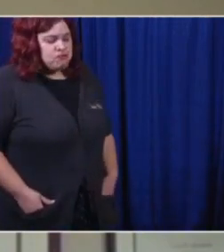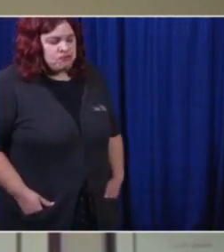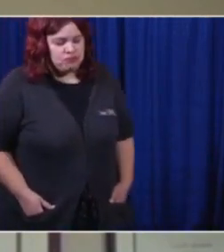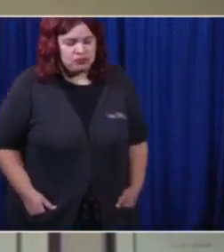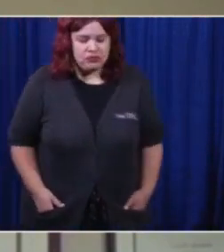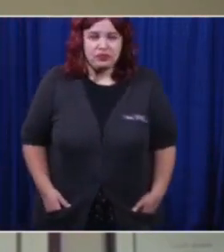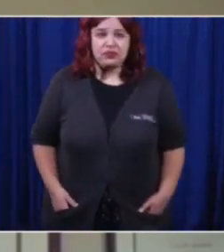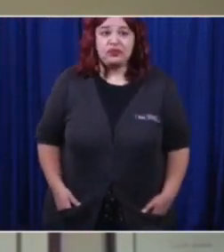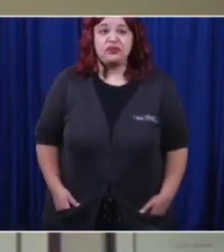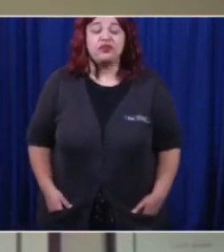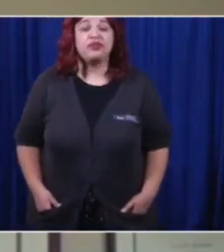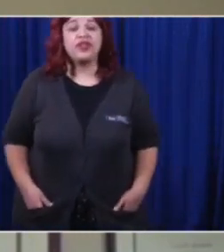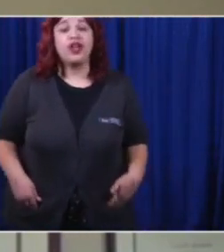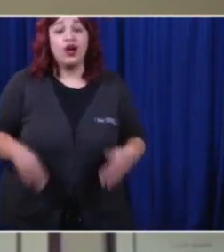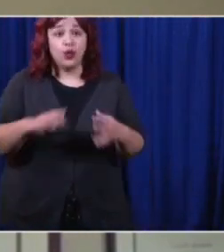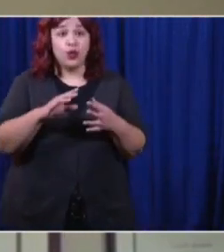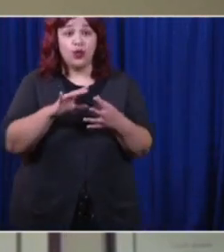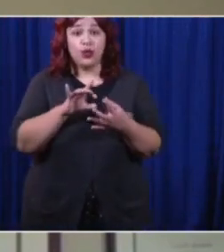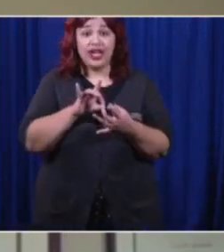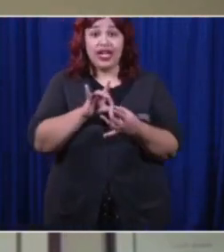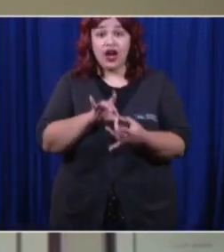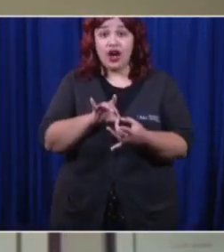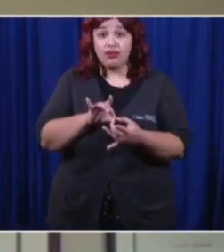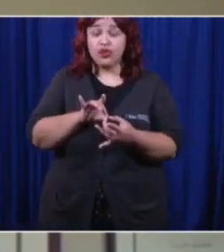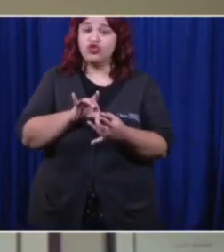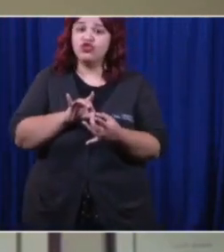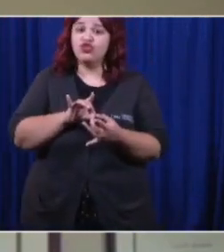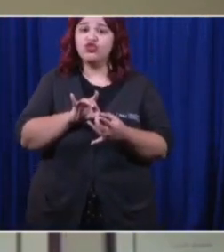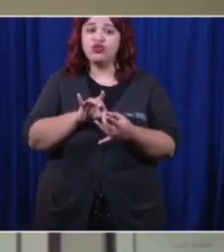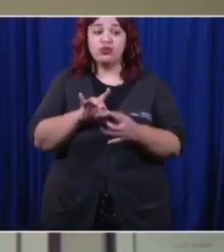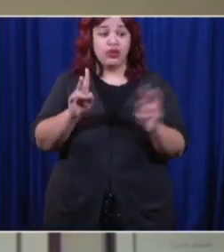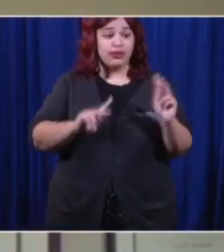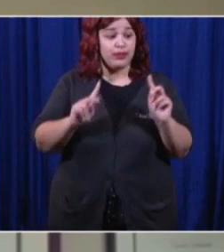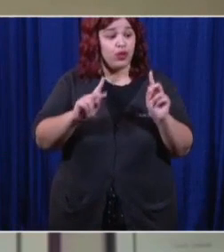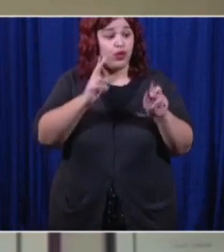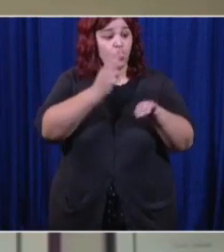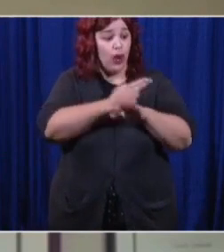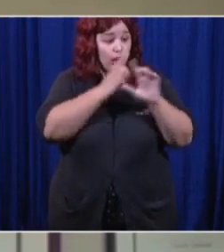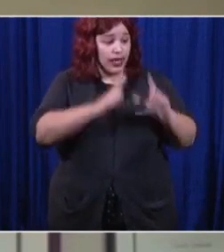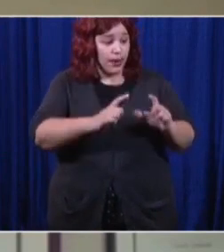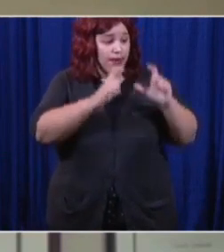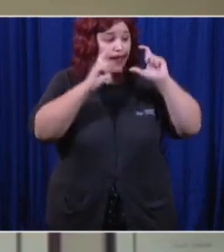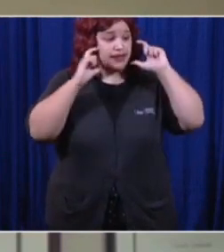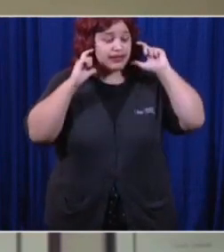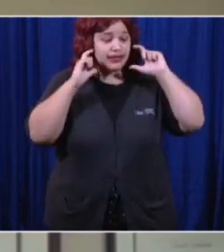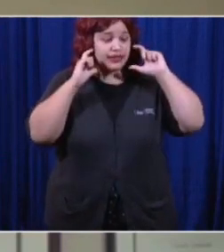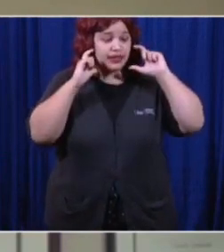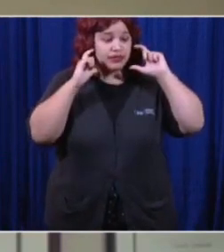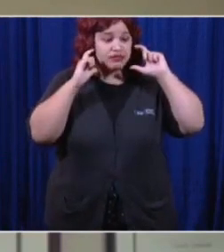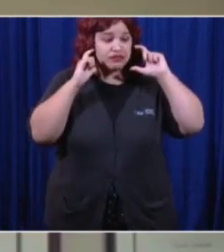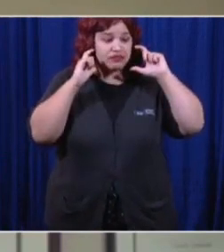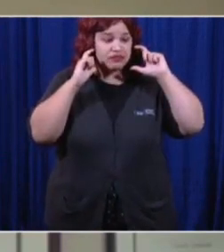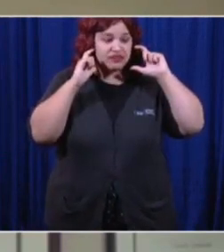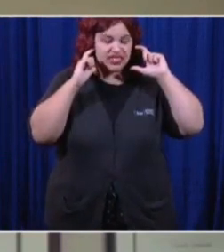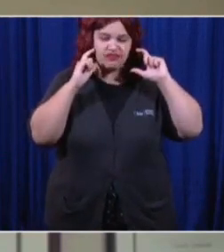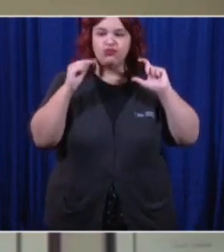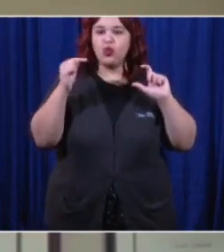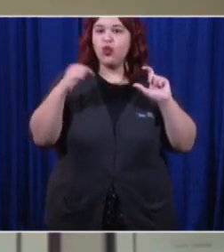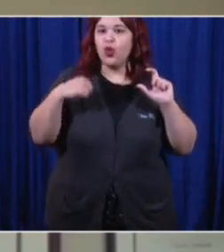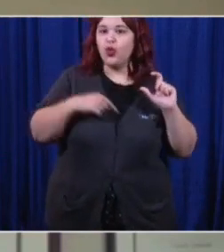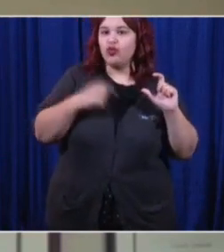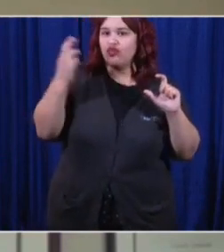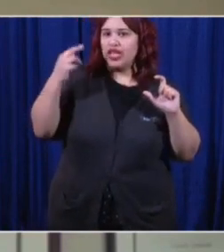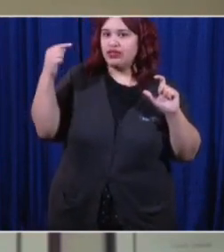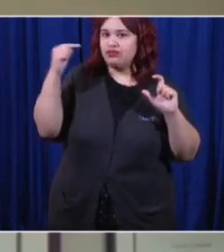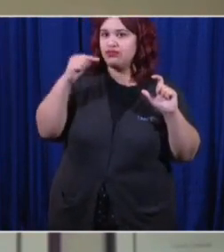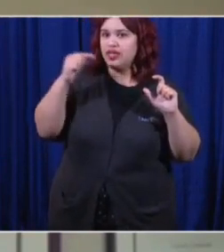to masking. I think that begins with us sharing the message. And what we're really calling